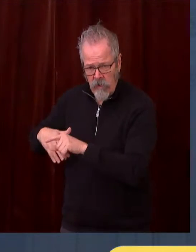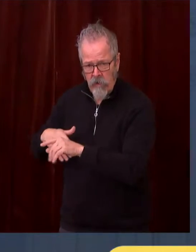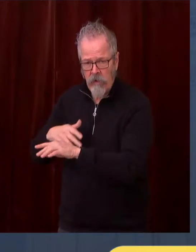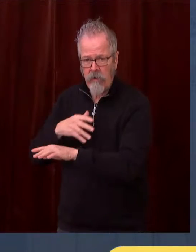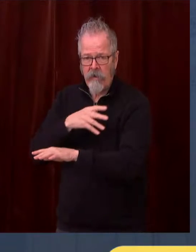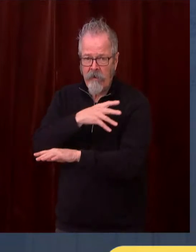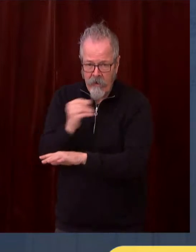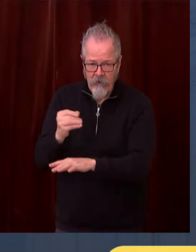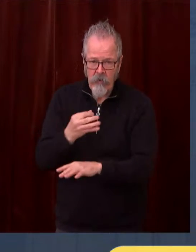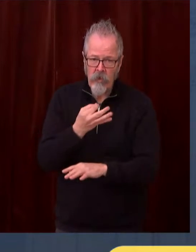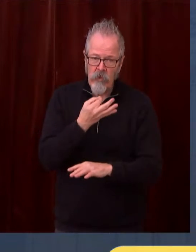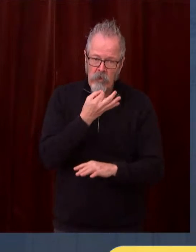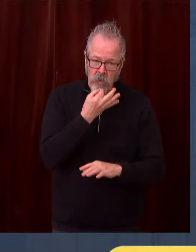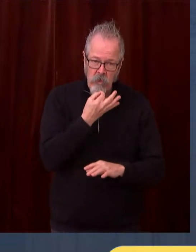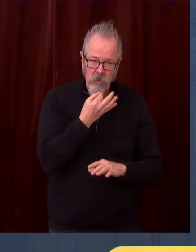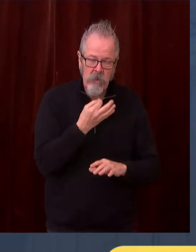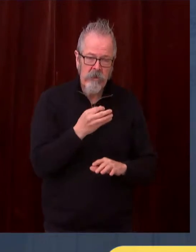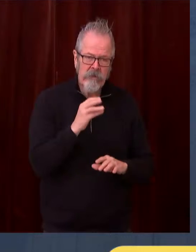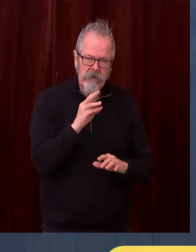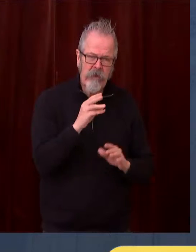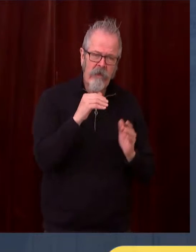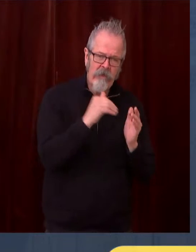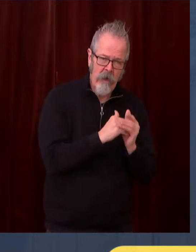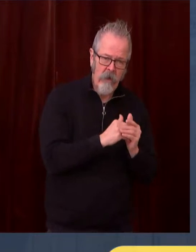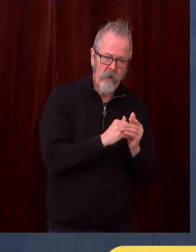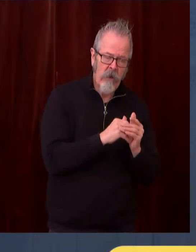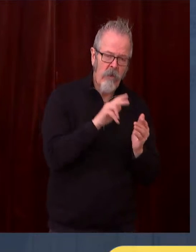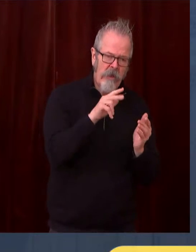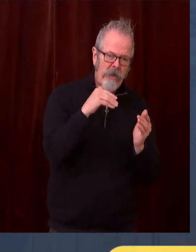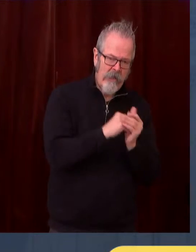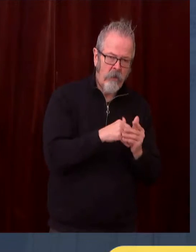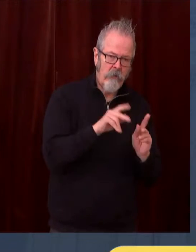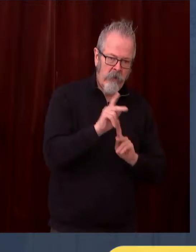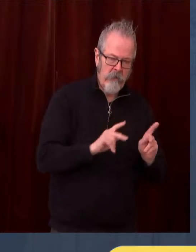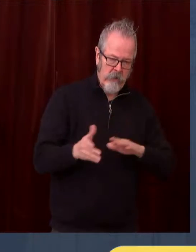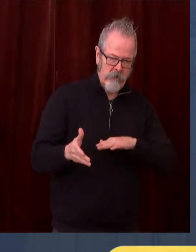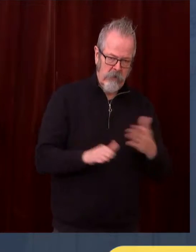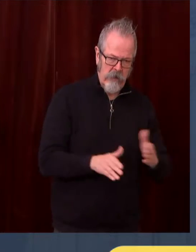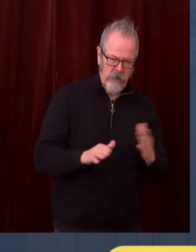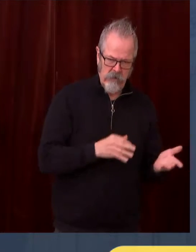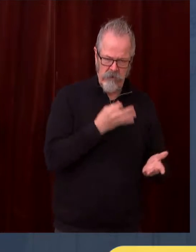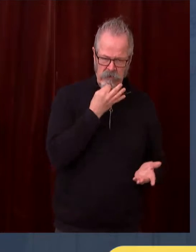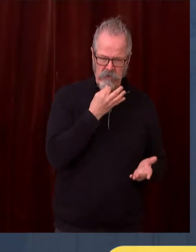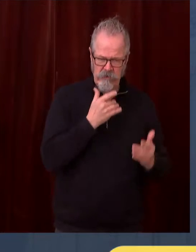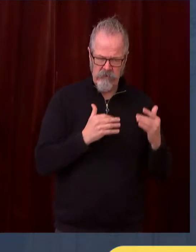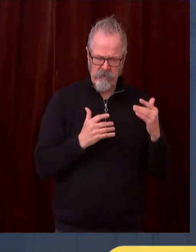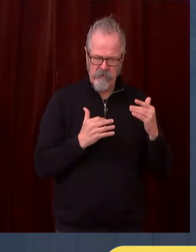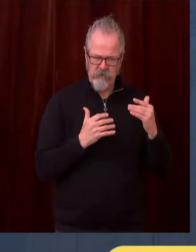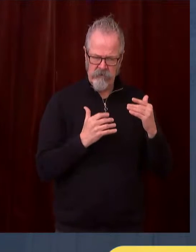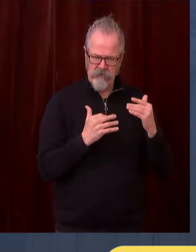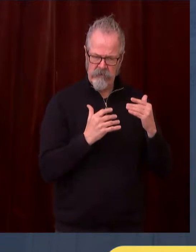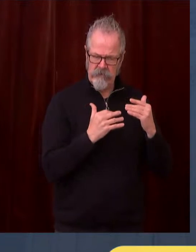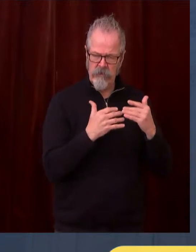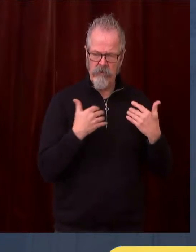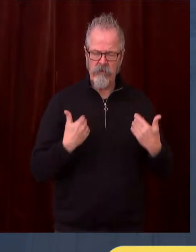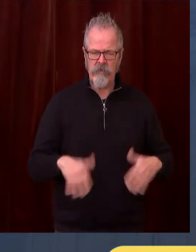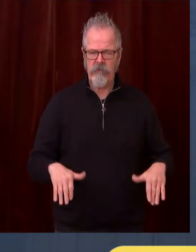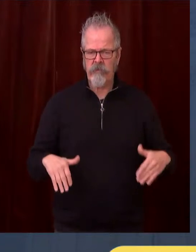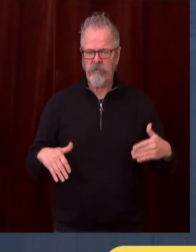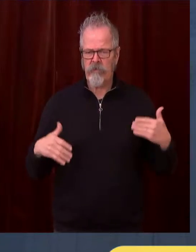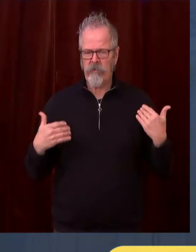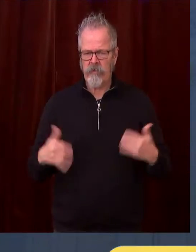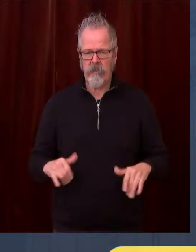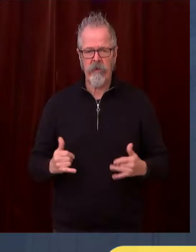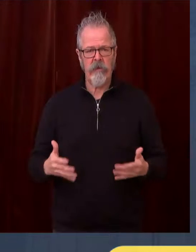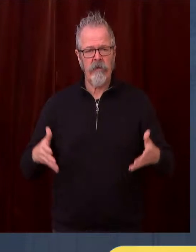Washingtonians to this dread disease. So we know there's much to do, but having this vaccine is just tremendous news for our